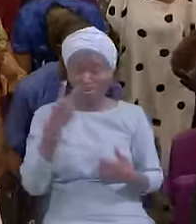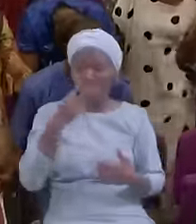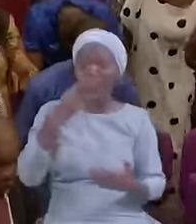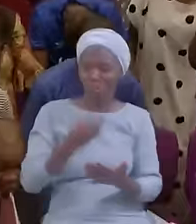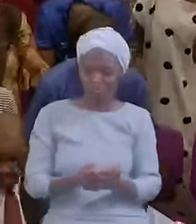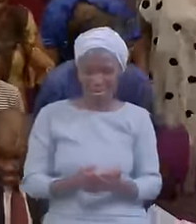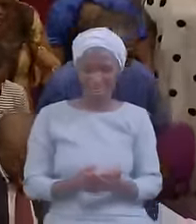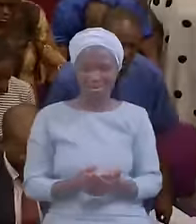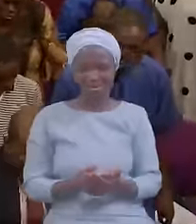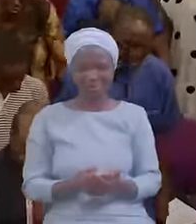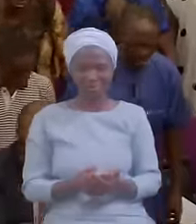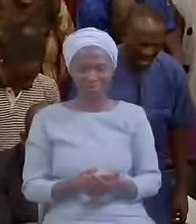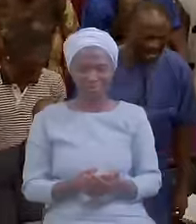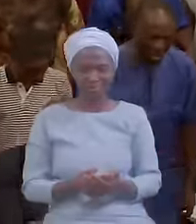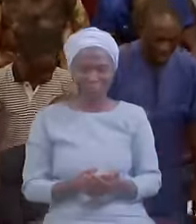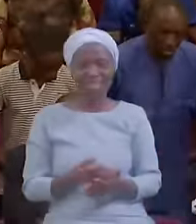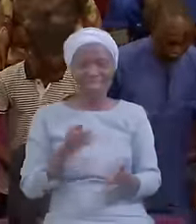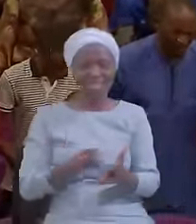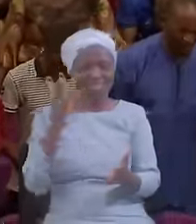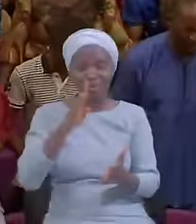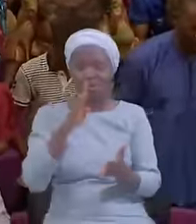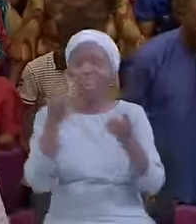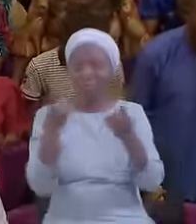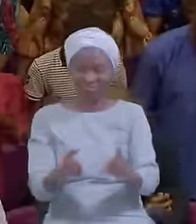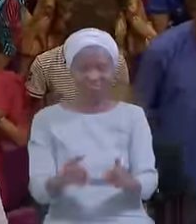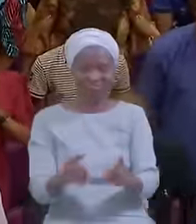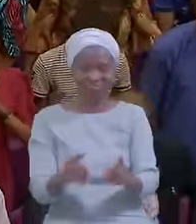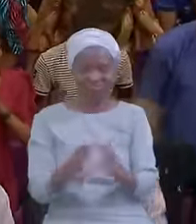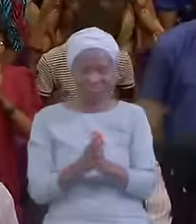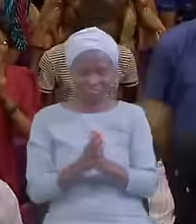well. It will be done.